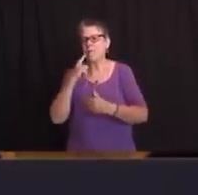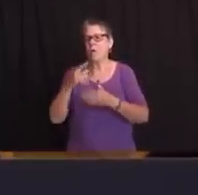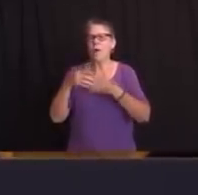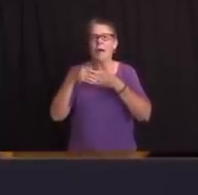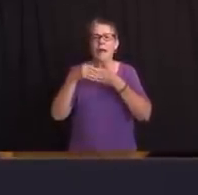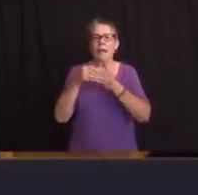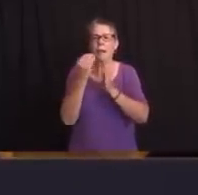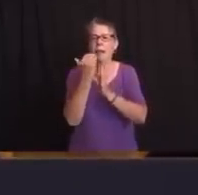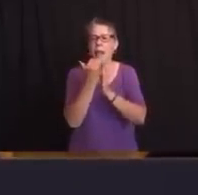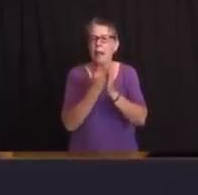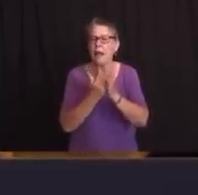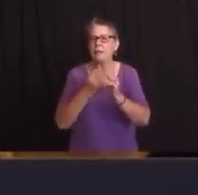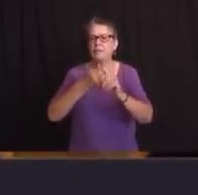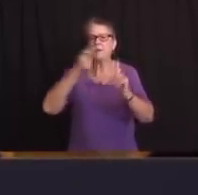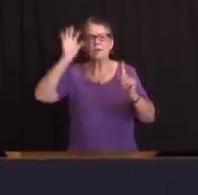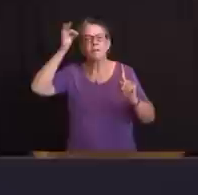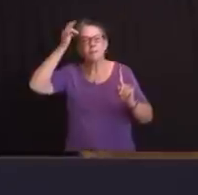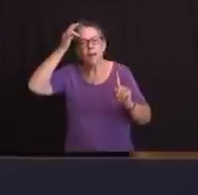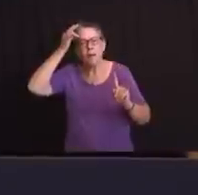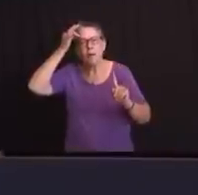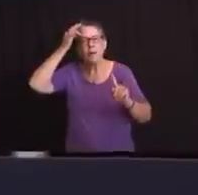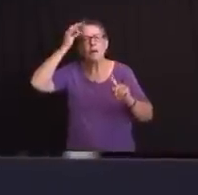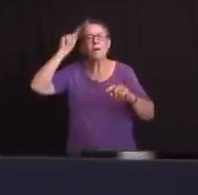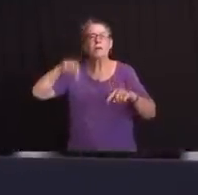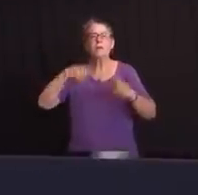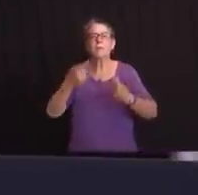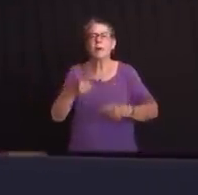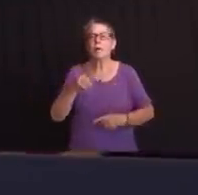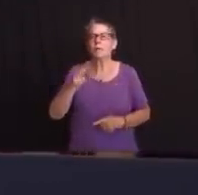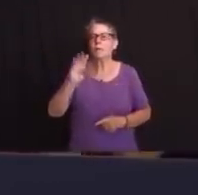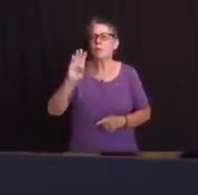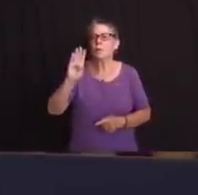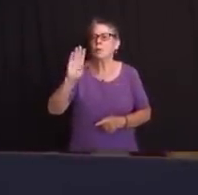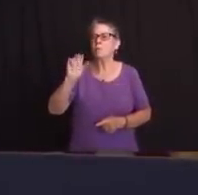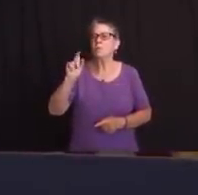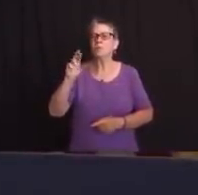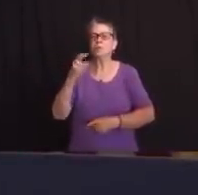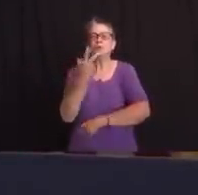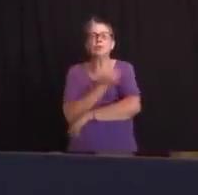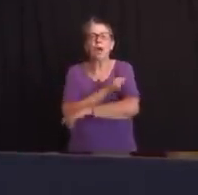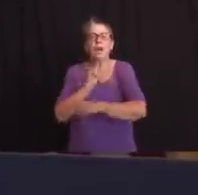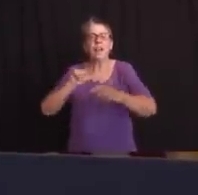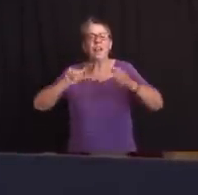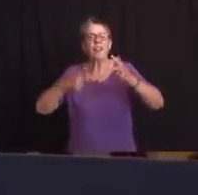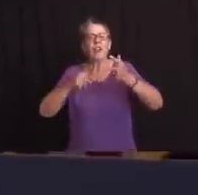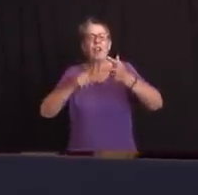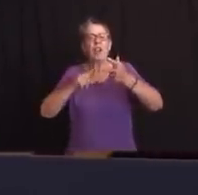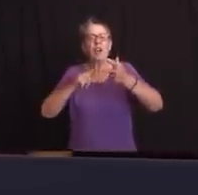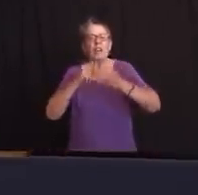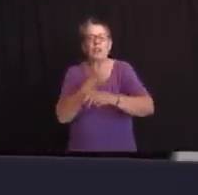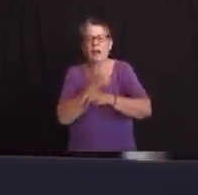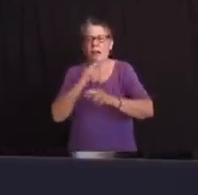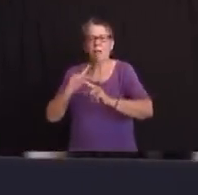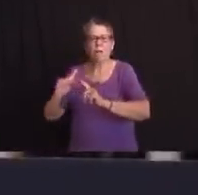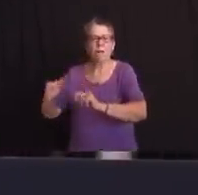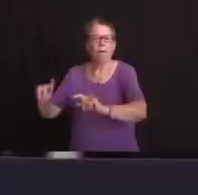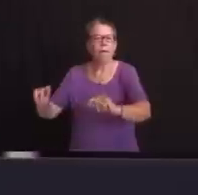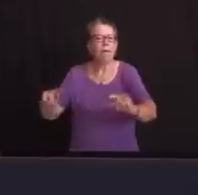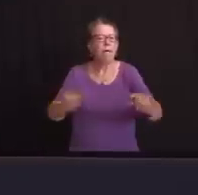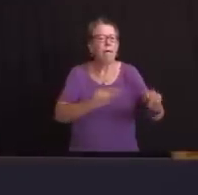on the so-called booster shot? We still await that. You've seen some places take steps, Israel being the